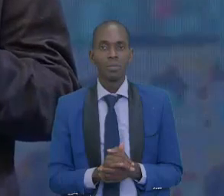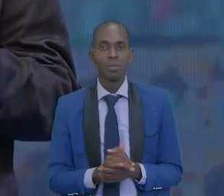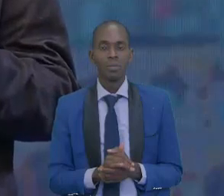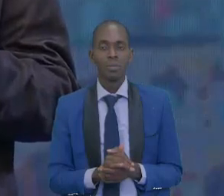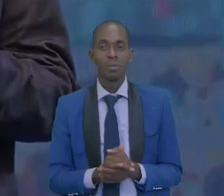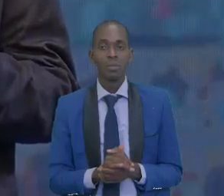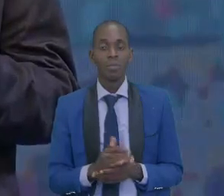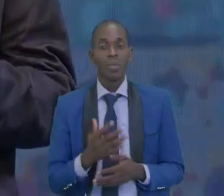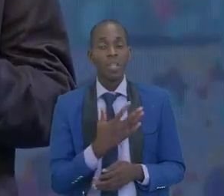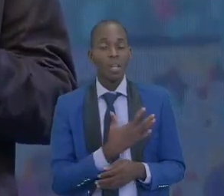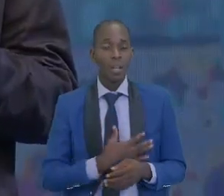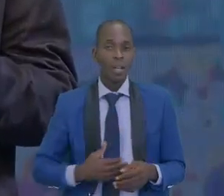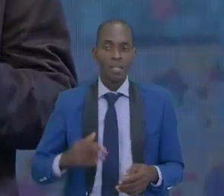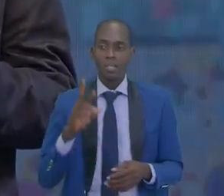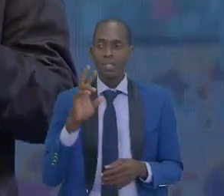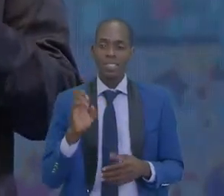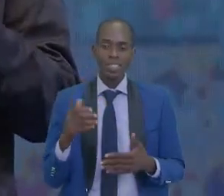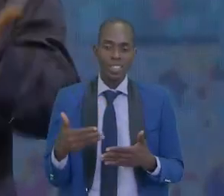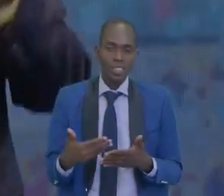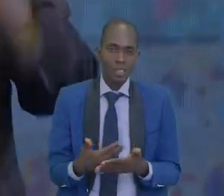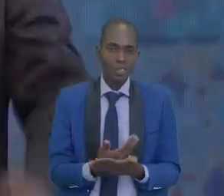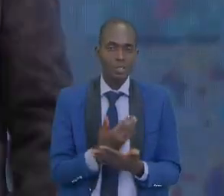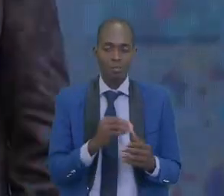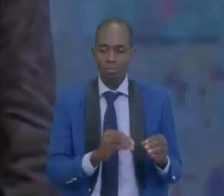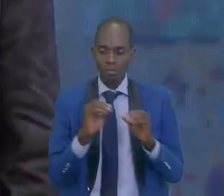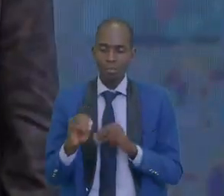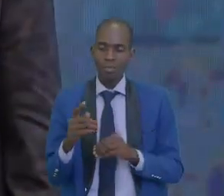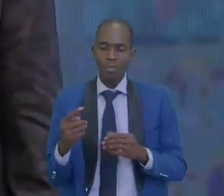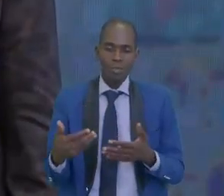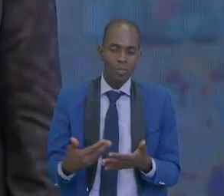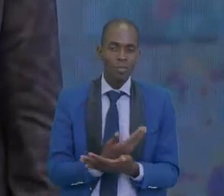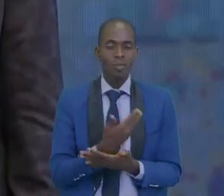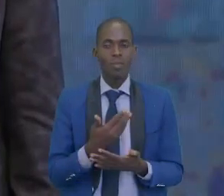And renew a right spirit within me.